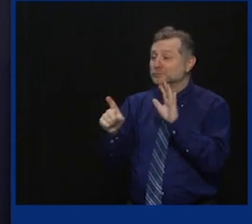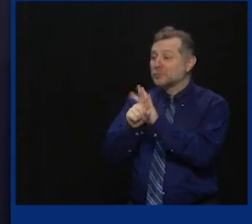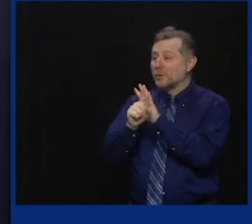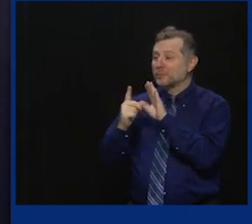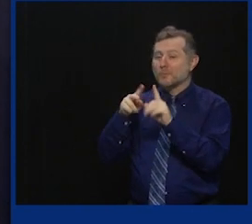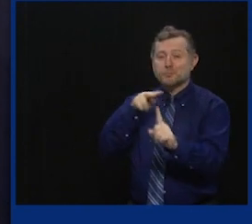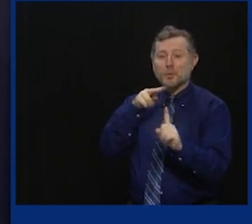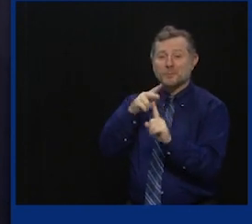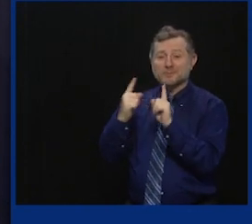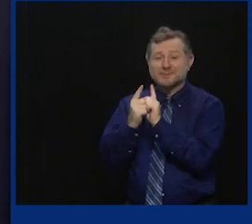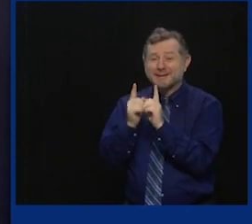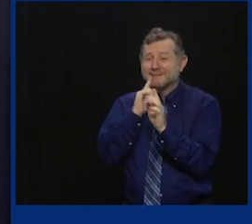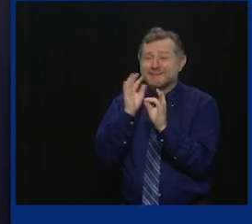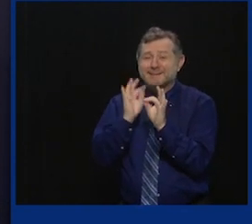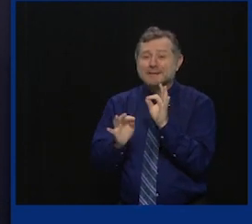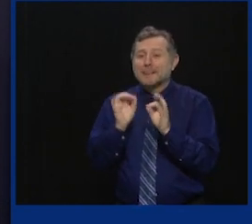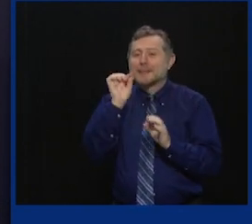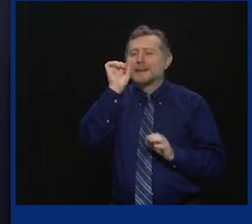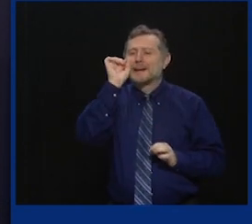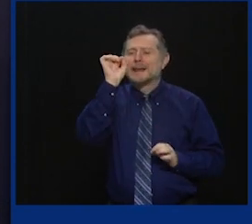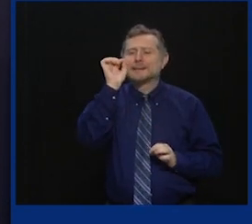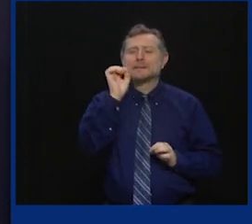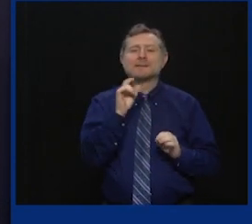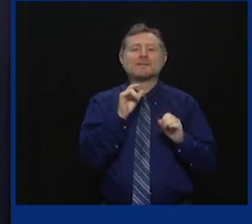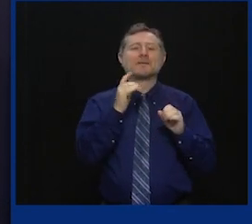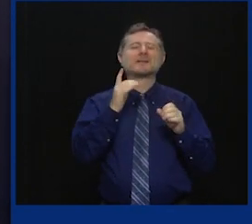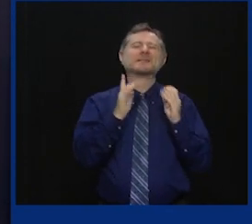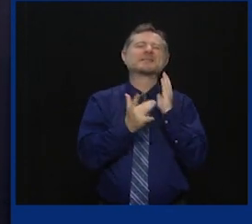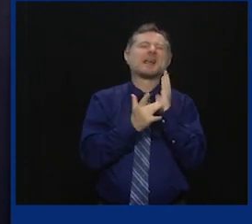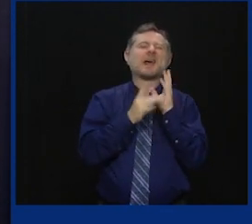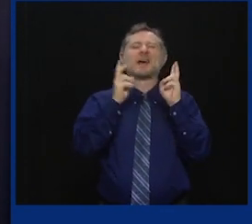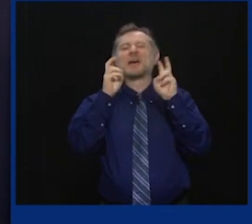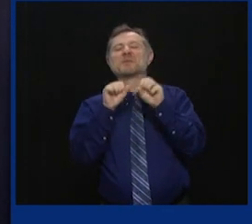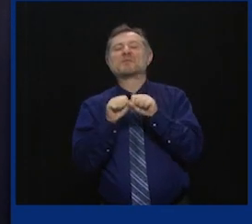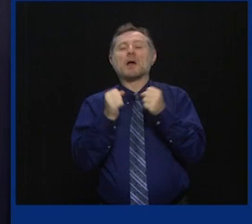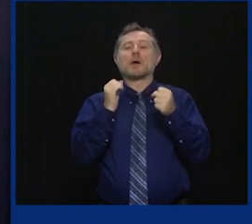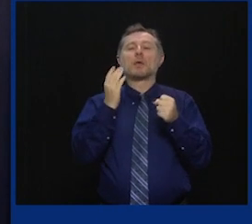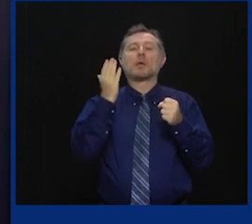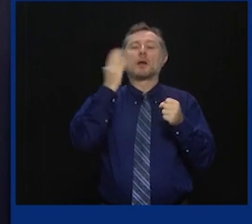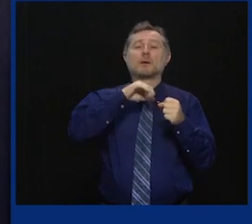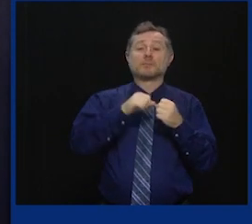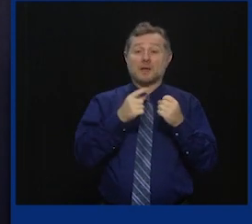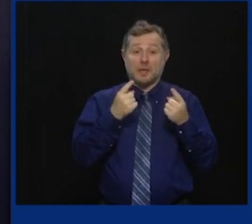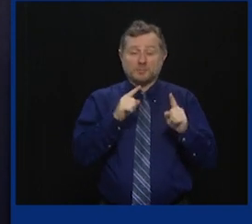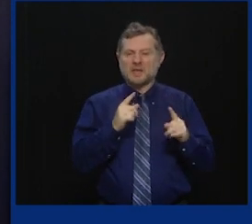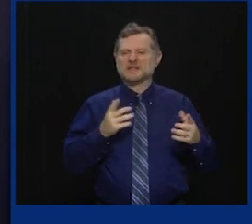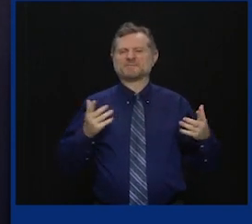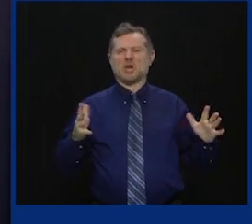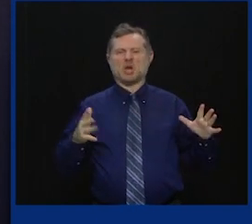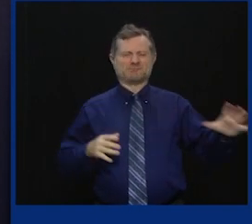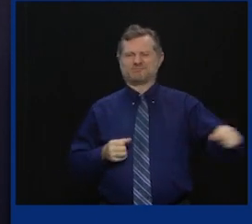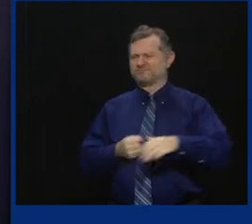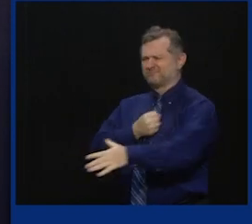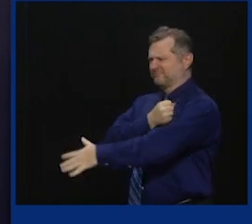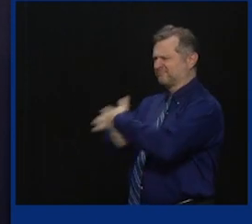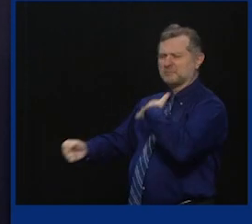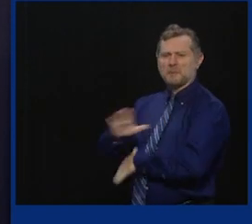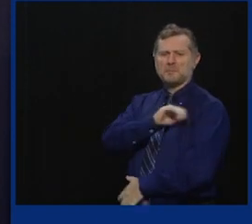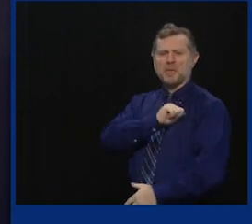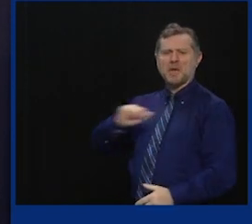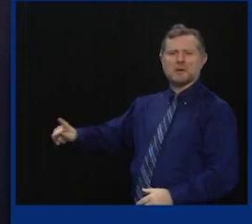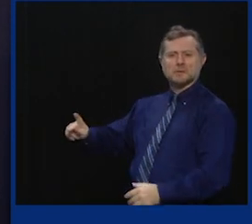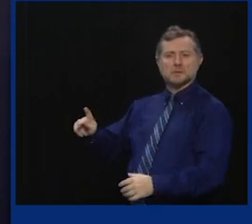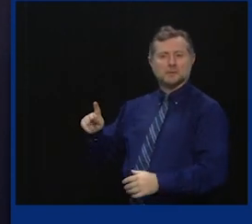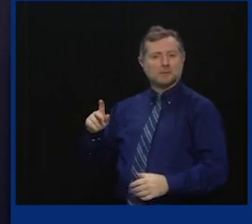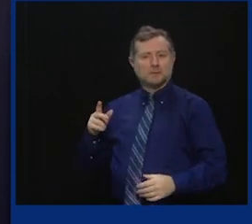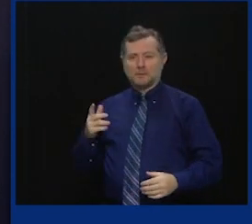We call these the technical violations. And what it does is it lands people back in a place that they finally paid their debt